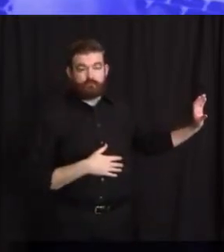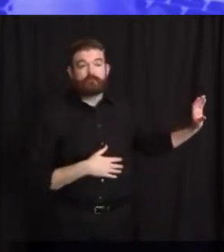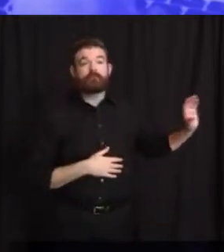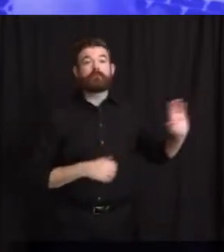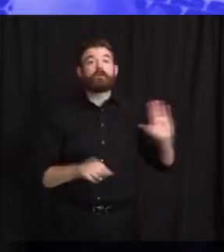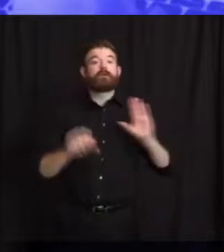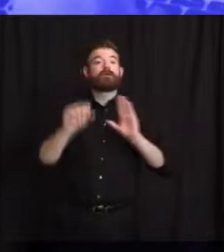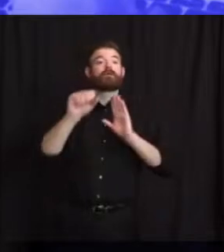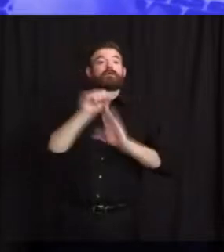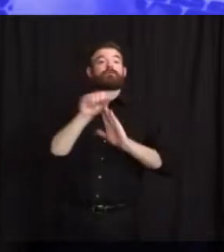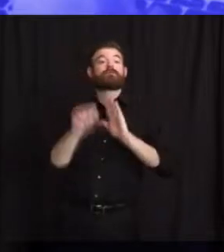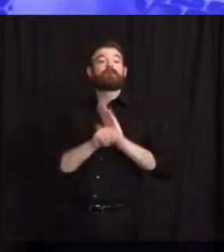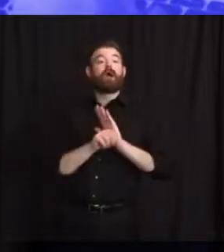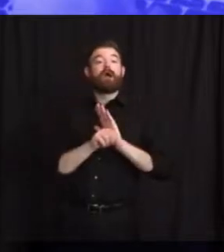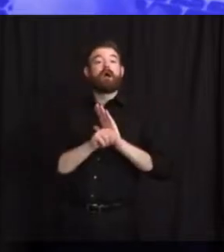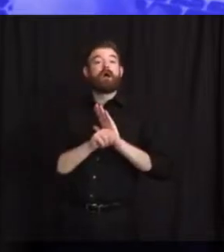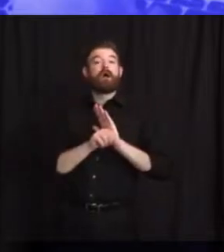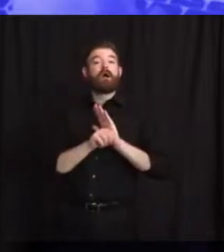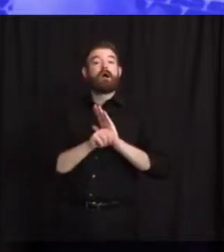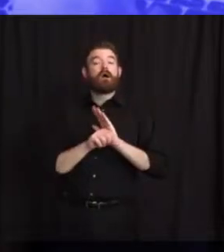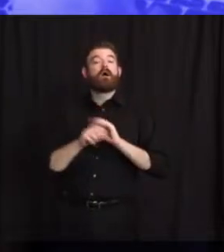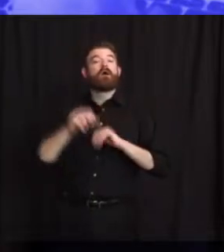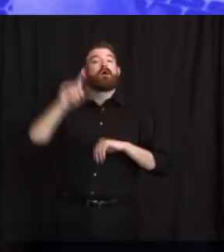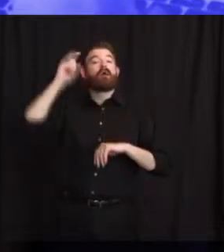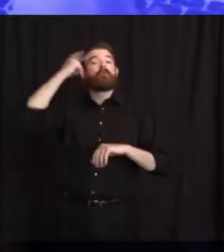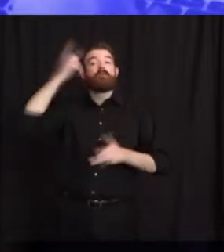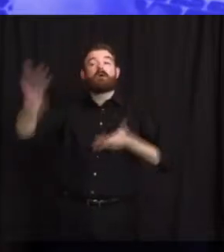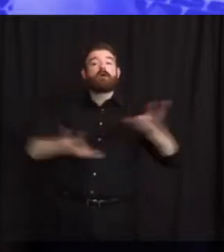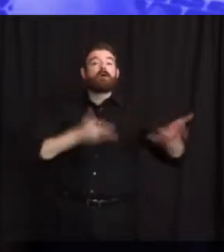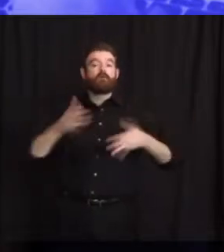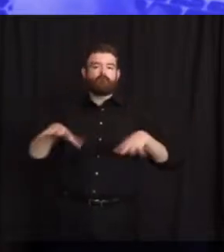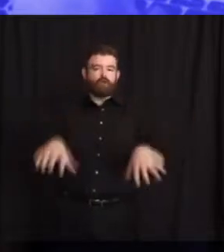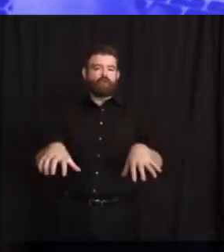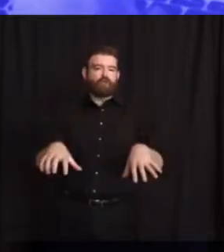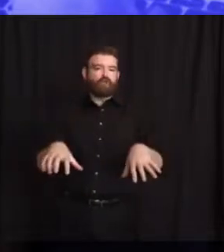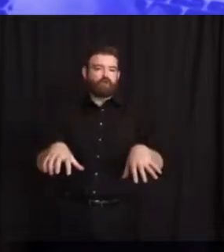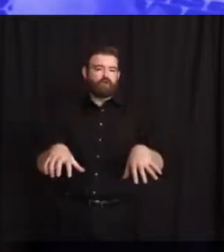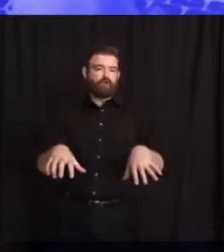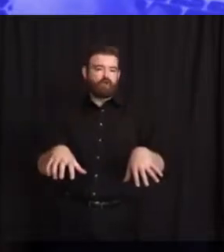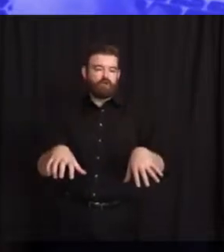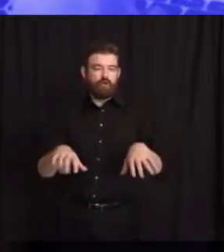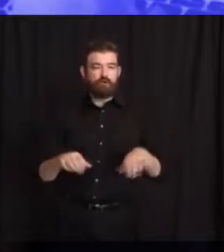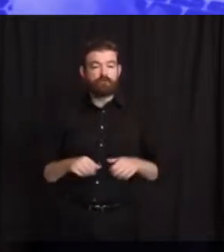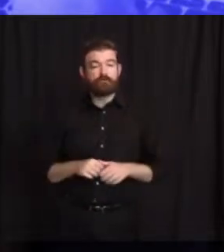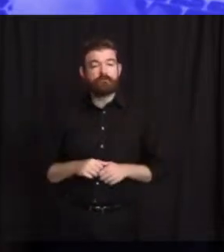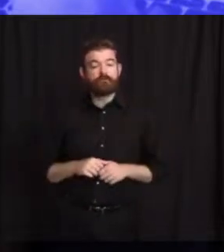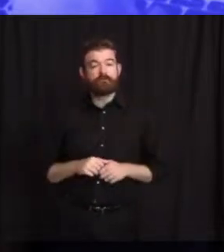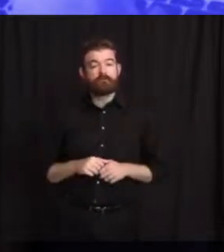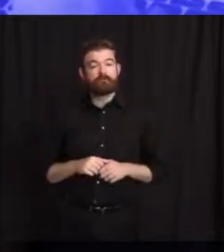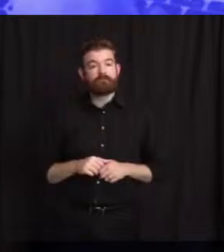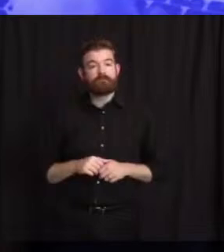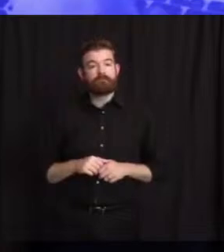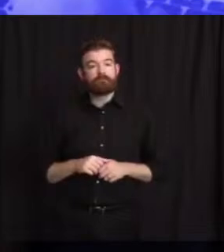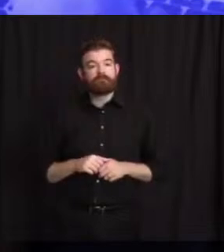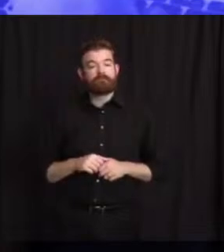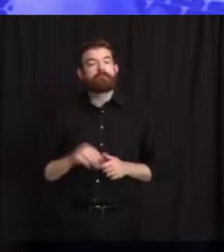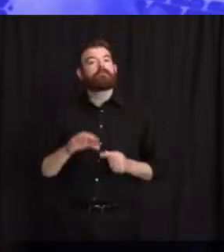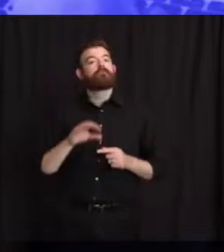COVID-related needs. And we put more than $500 million in other planned spending for this fiscal year on